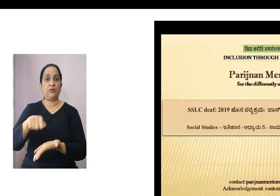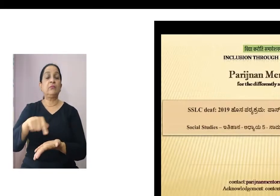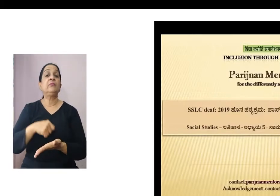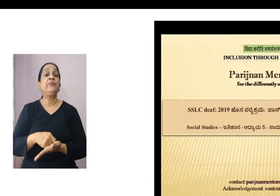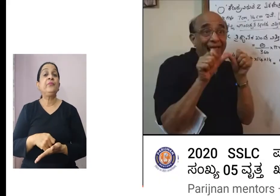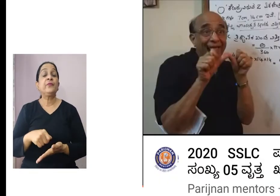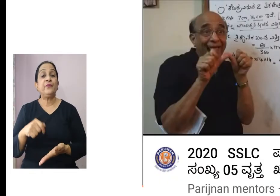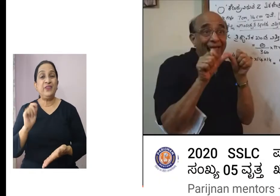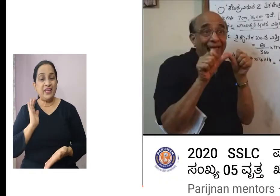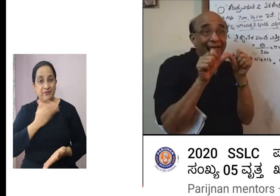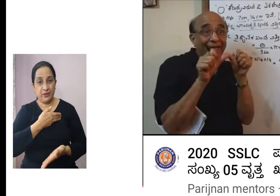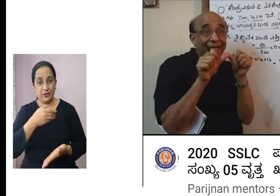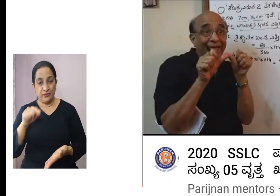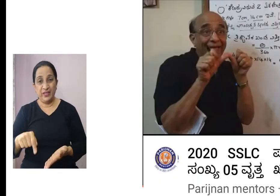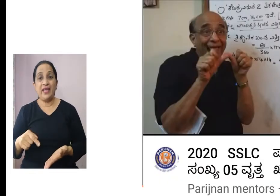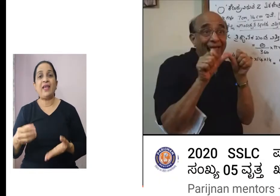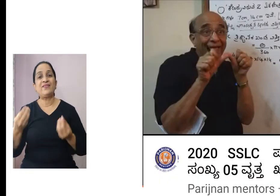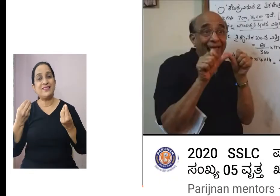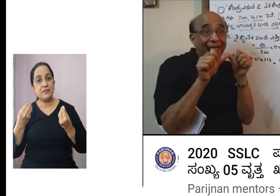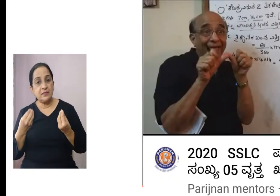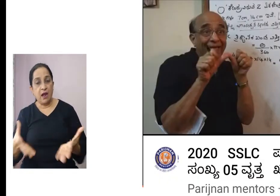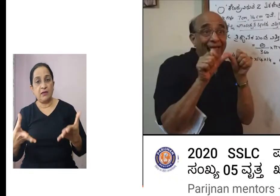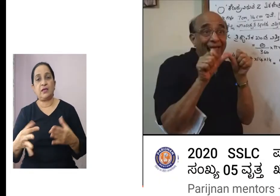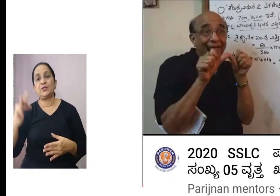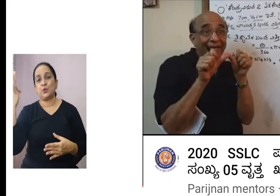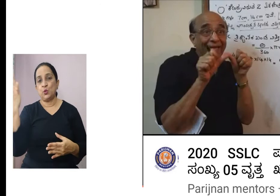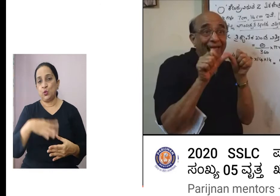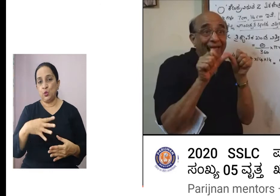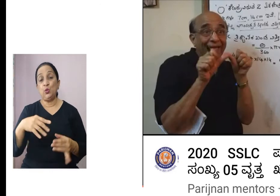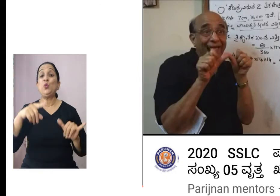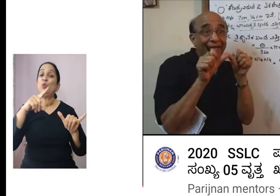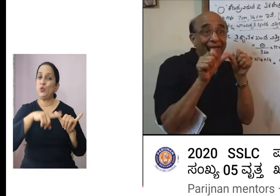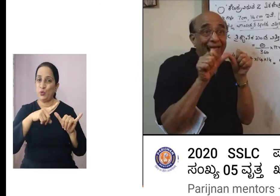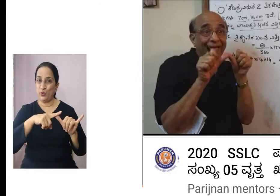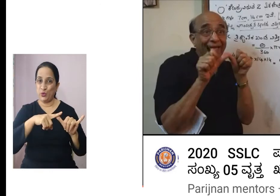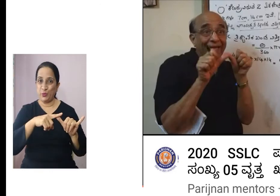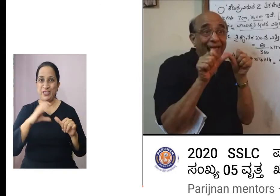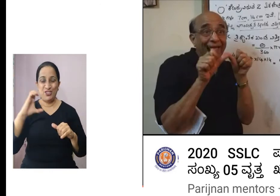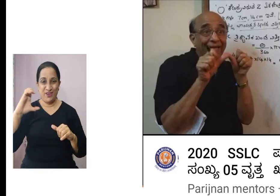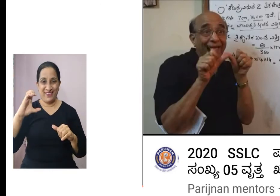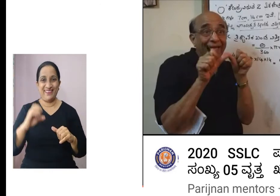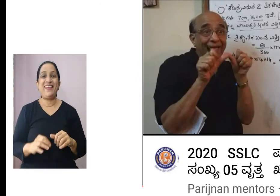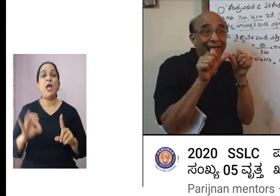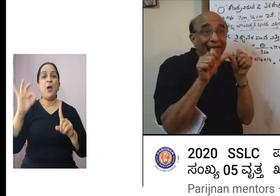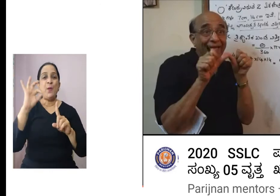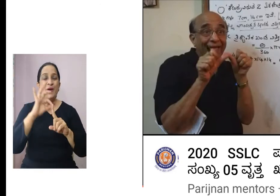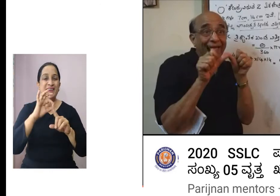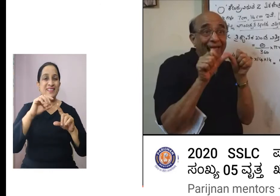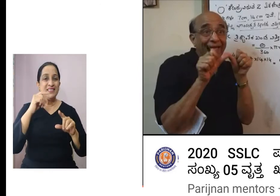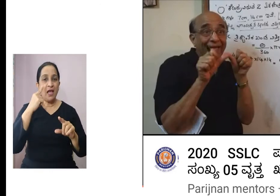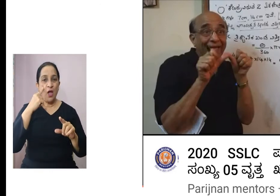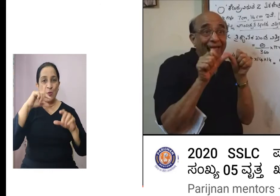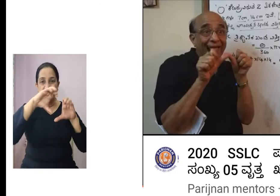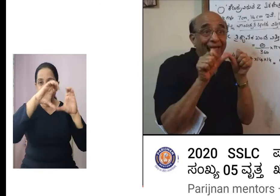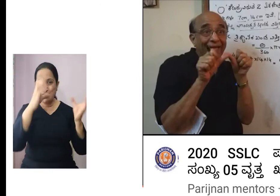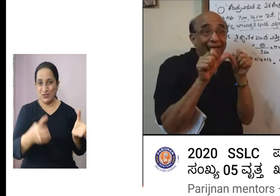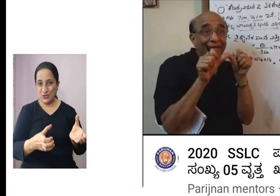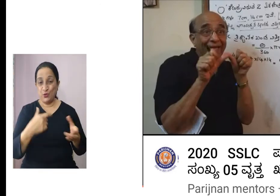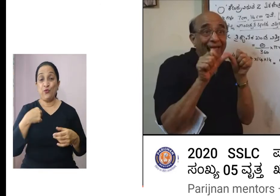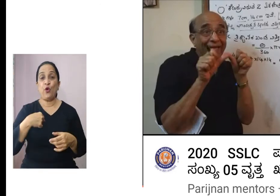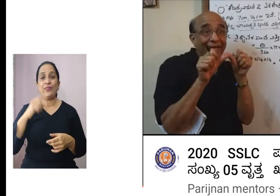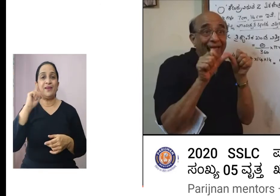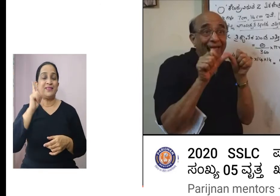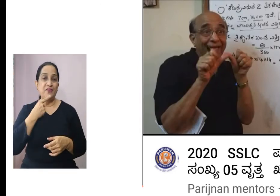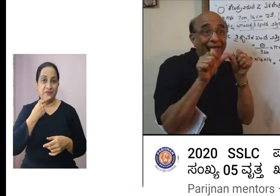feet, we have launched this new YouTube channel, Parijnan Institute for the